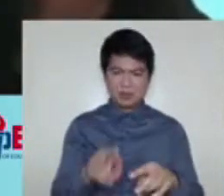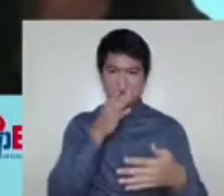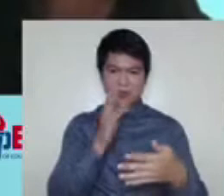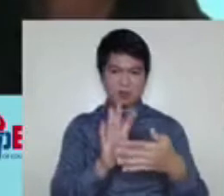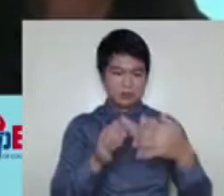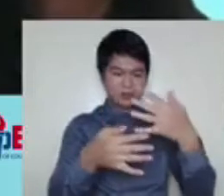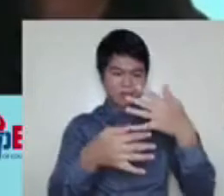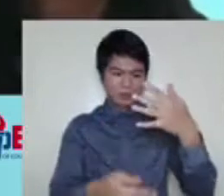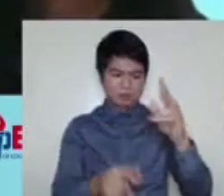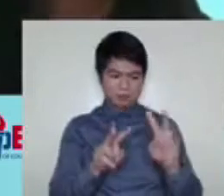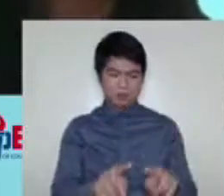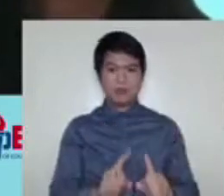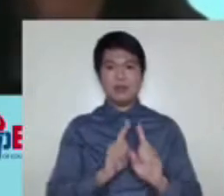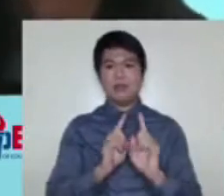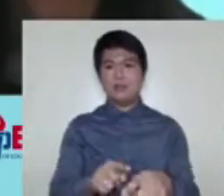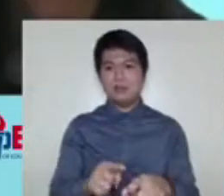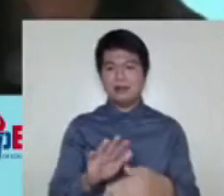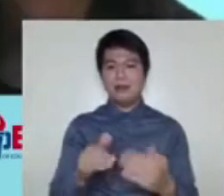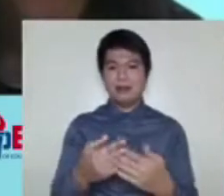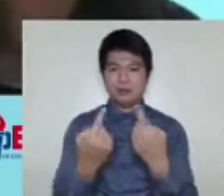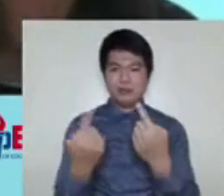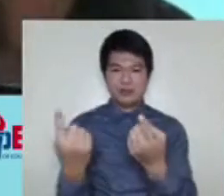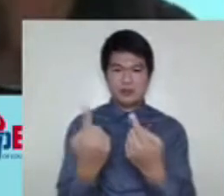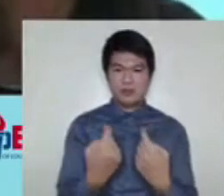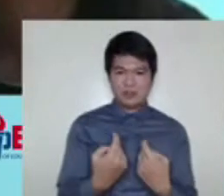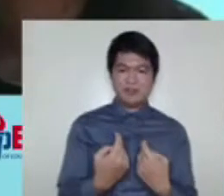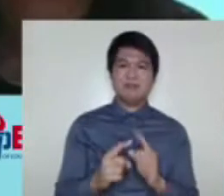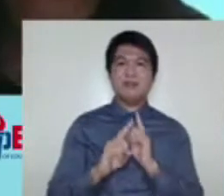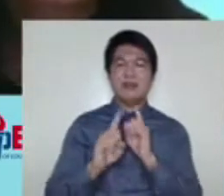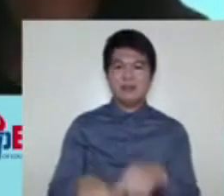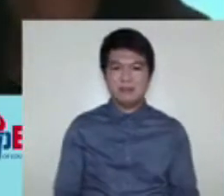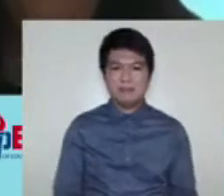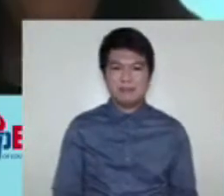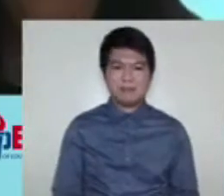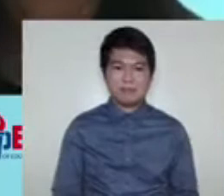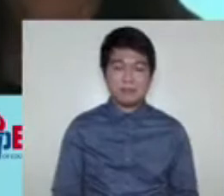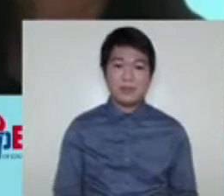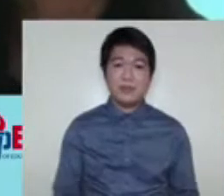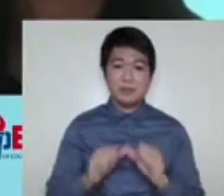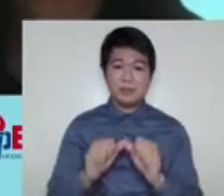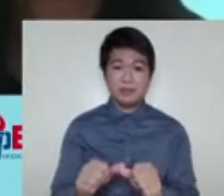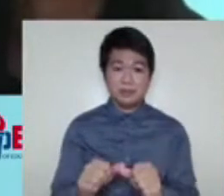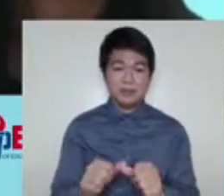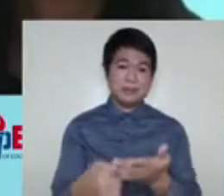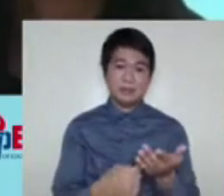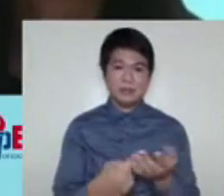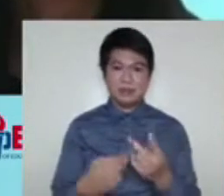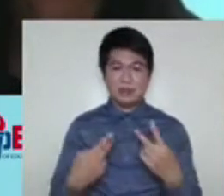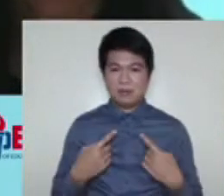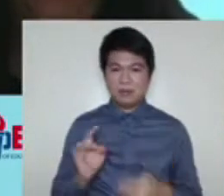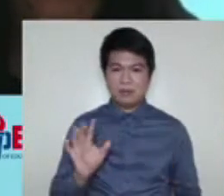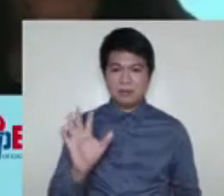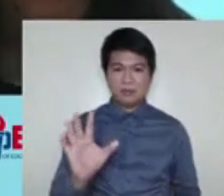time. All right, so let's continue the discussion. We have here on the screen Objective 11,